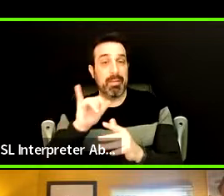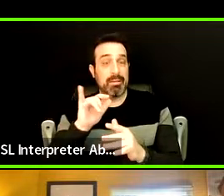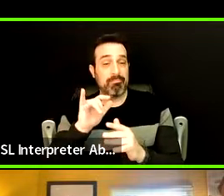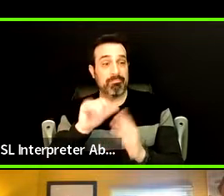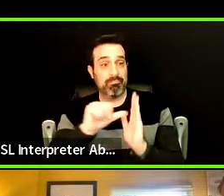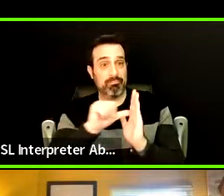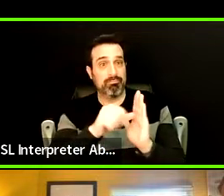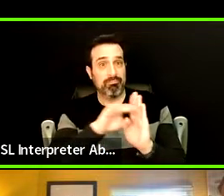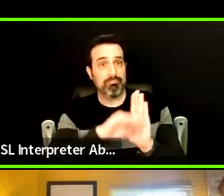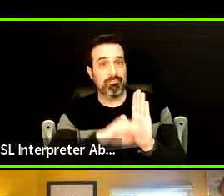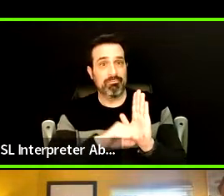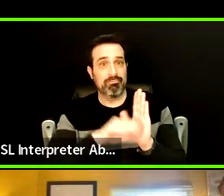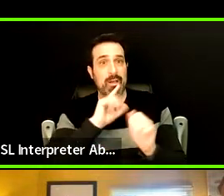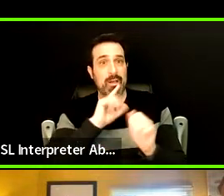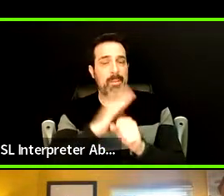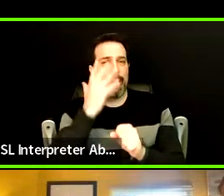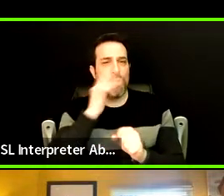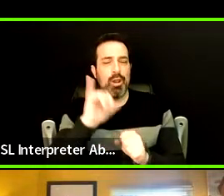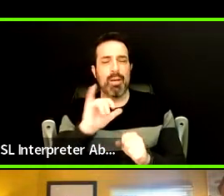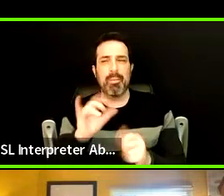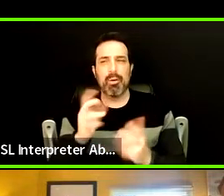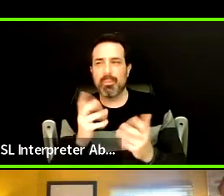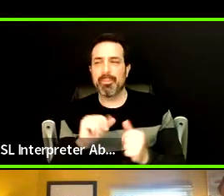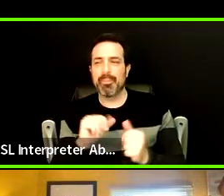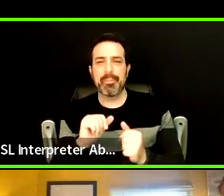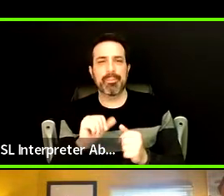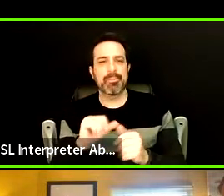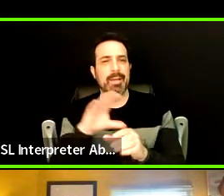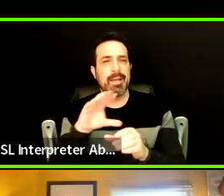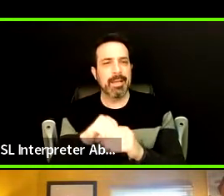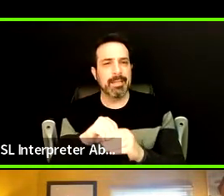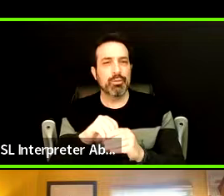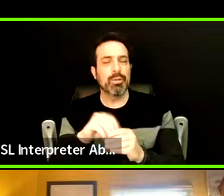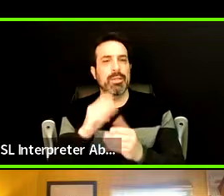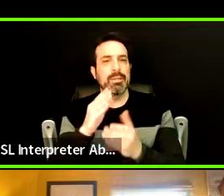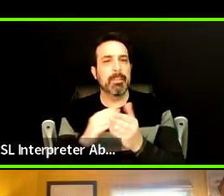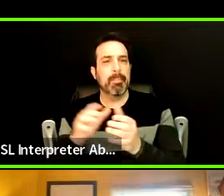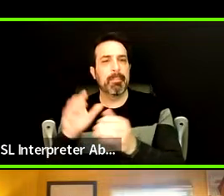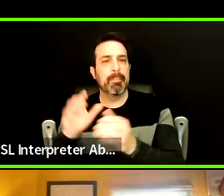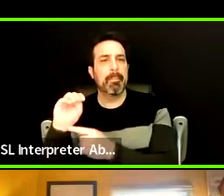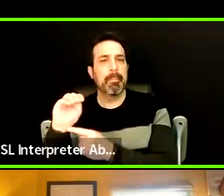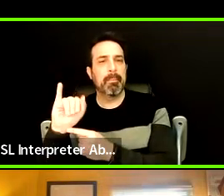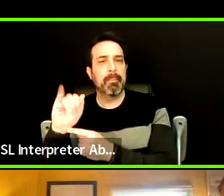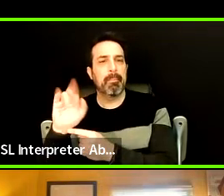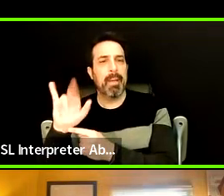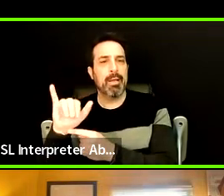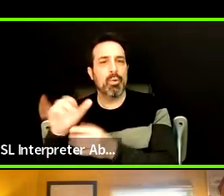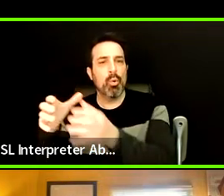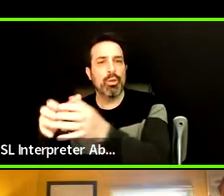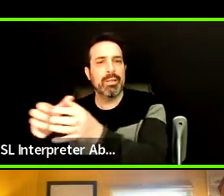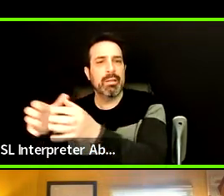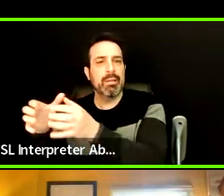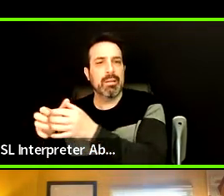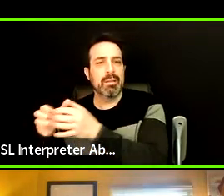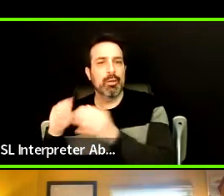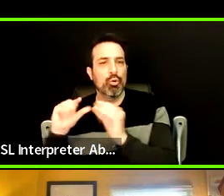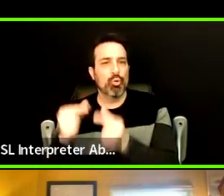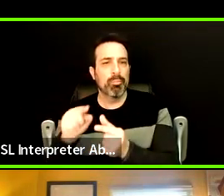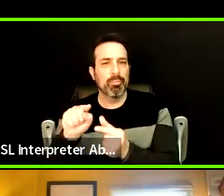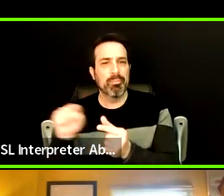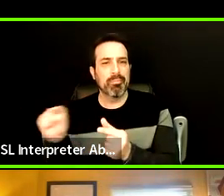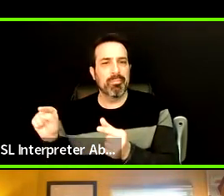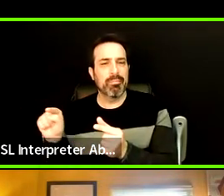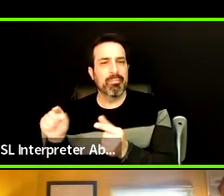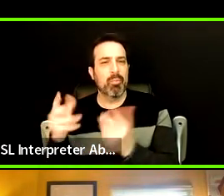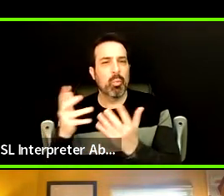but also when it comes to engaging specific minority groups, what percentage are we hoping to